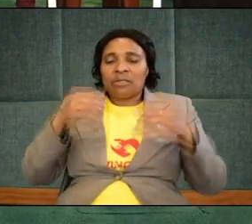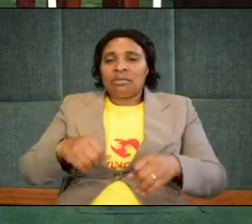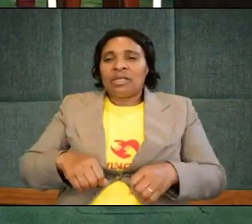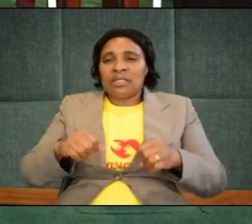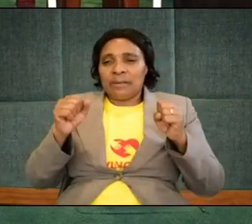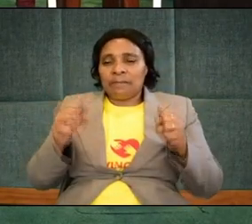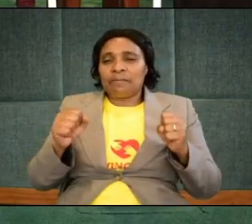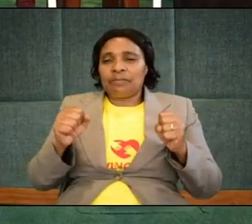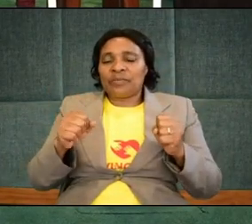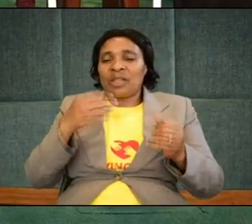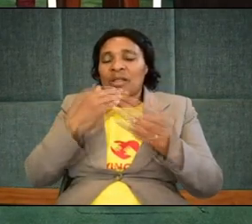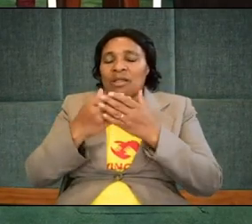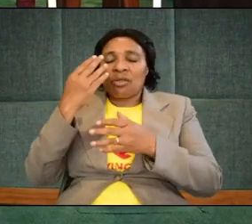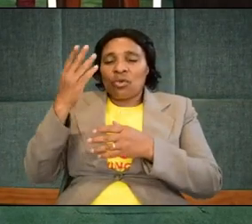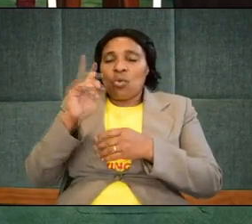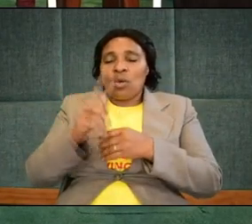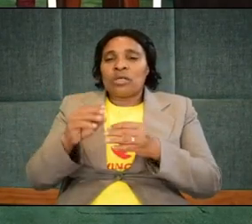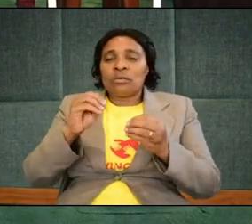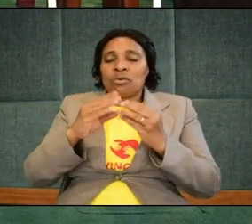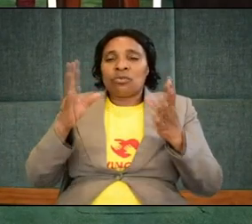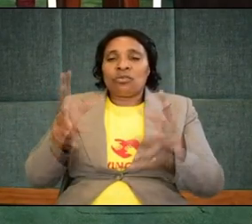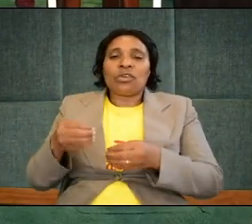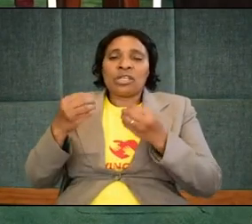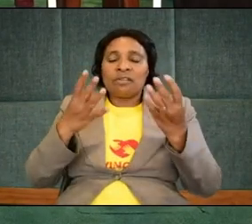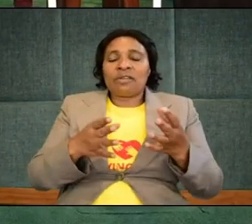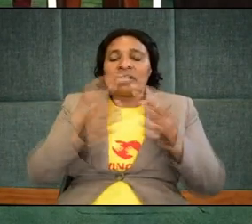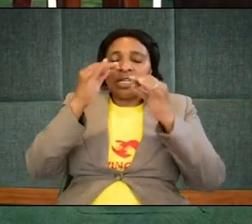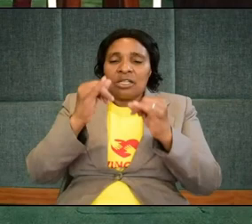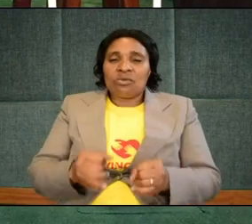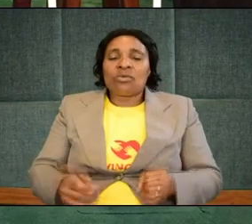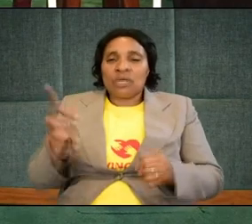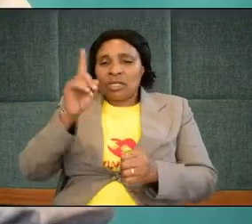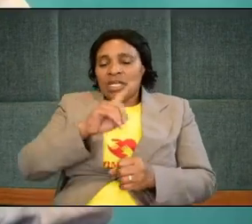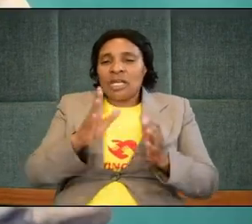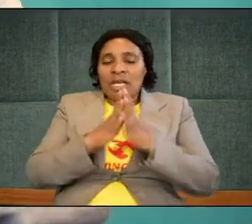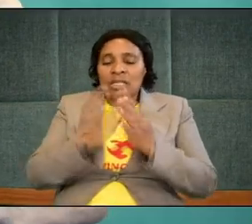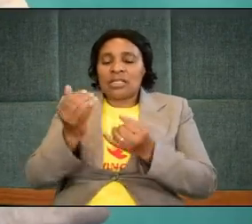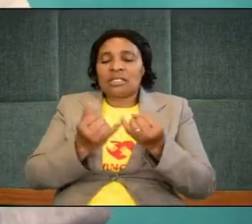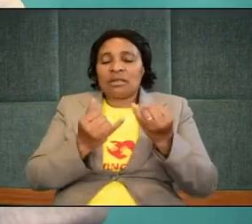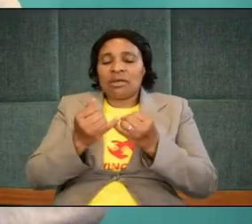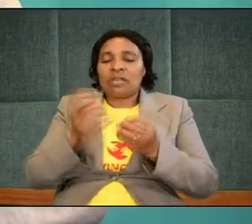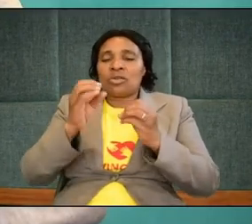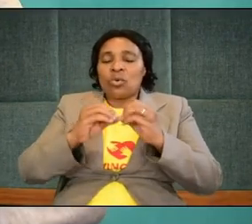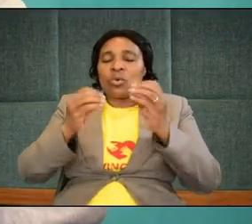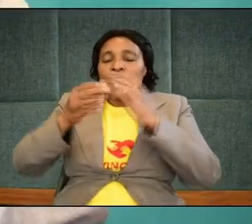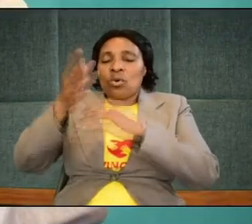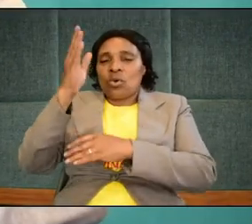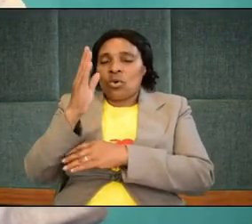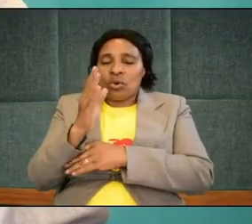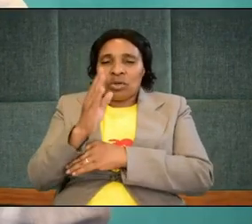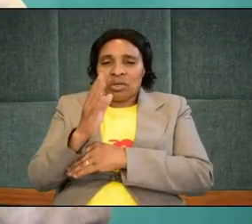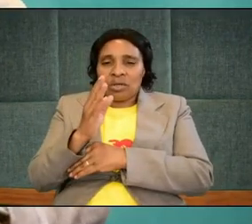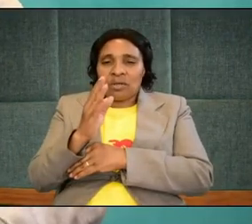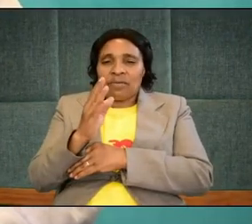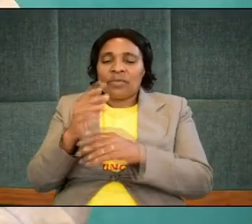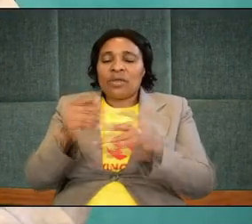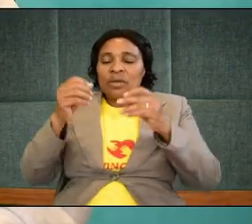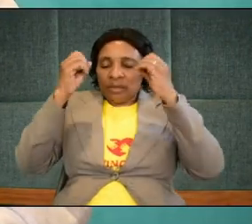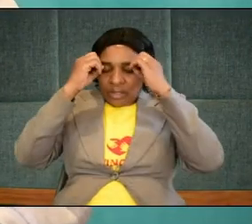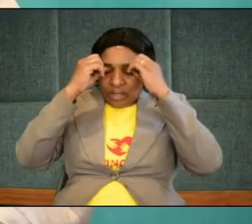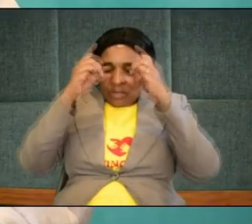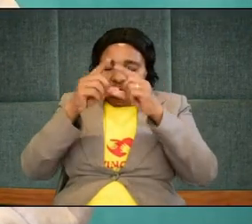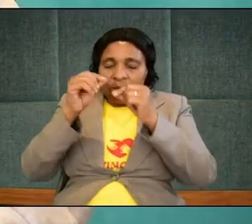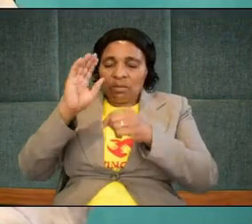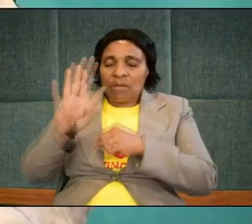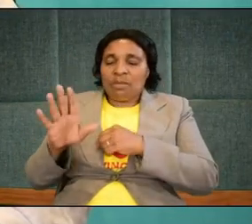Master, we thank you once again for giving us a new day and a new Sabbath, O God. Father, we have studied your